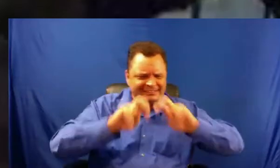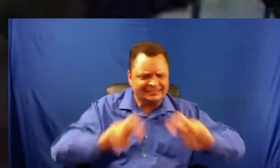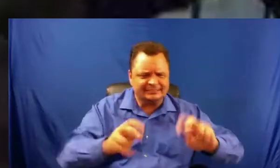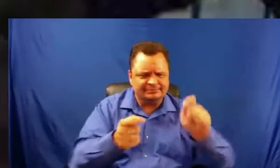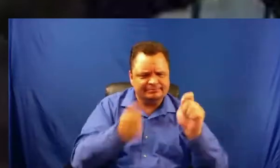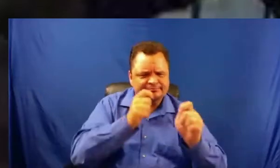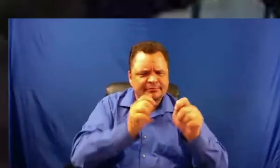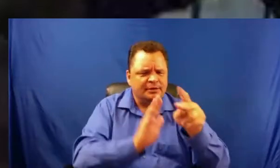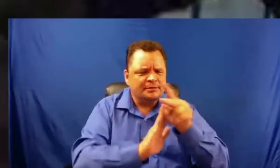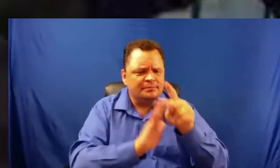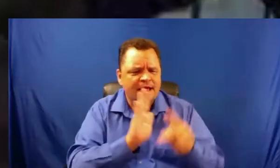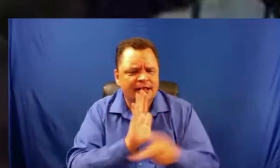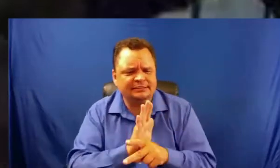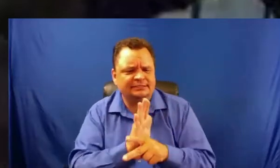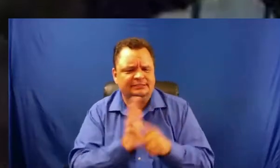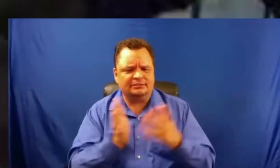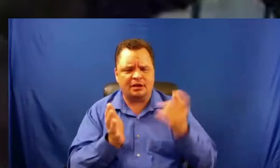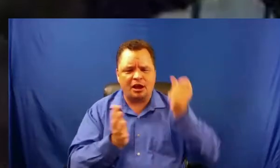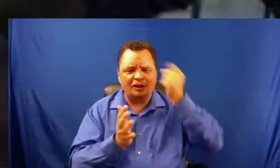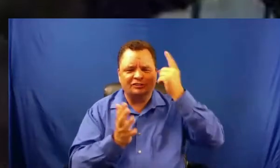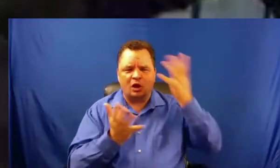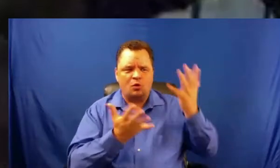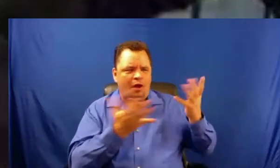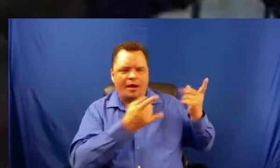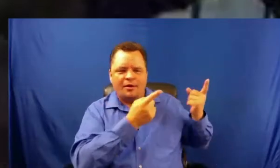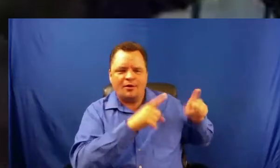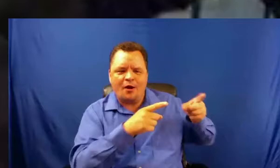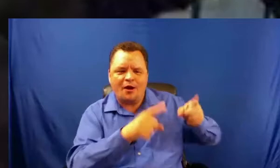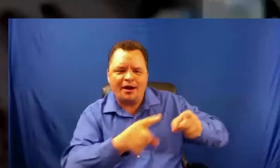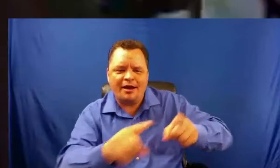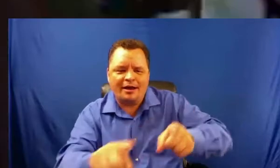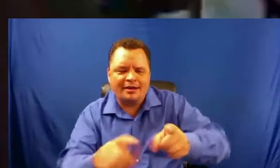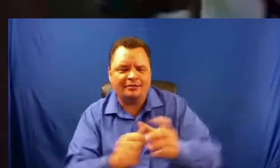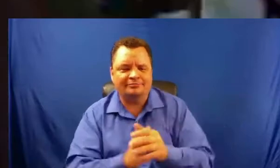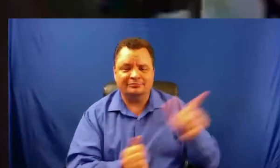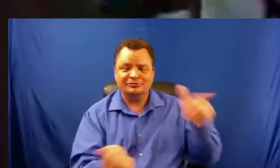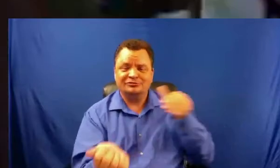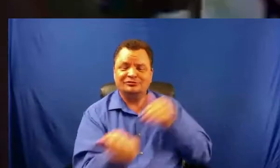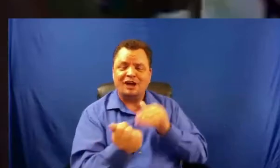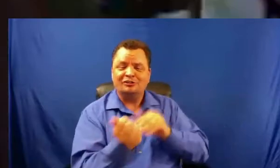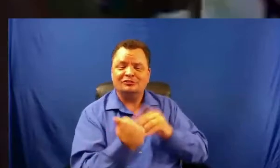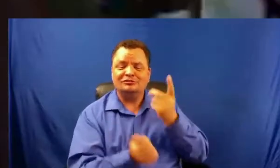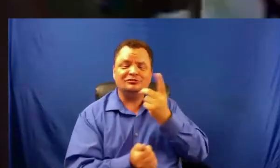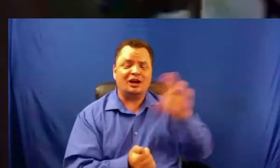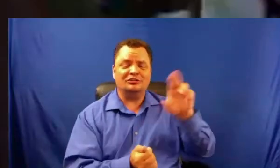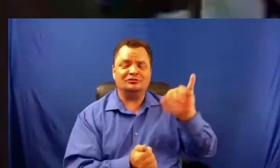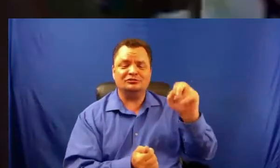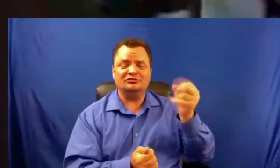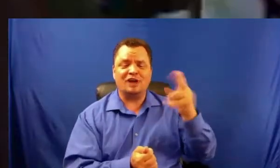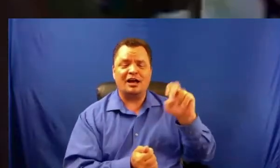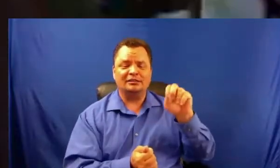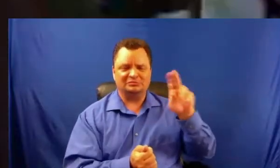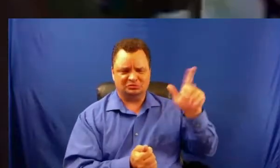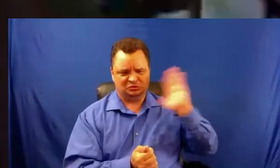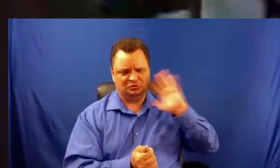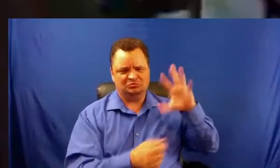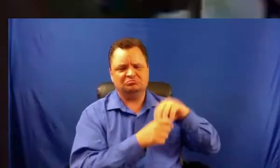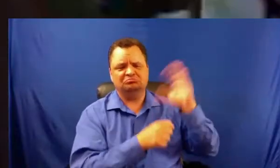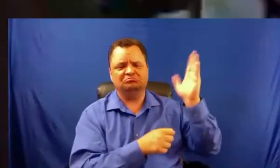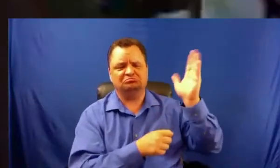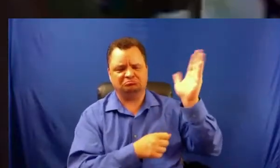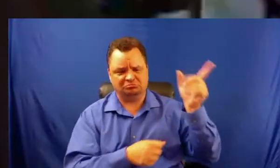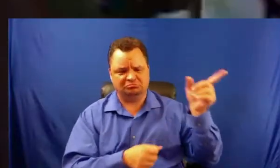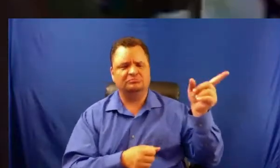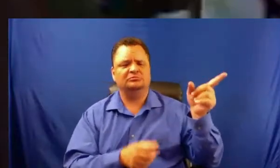are happening. But to Dr. Johnson's point too, is that staffing is kind of the